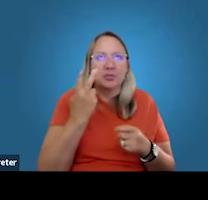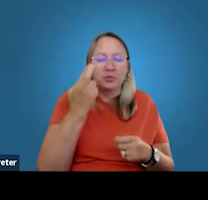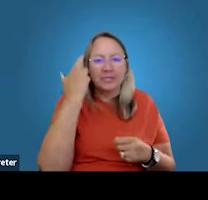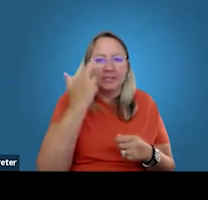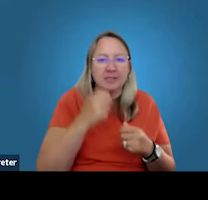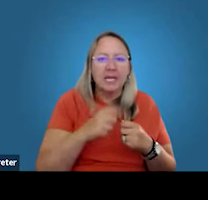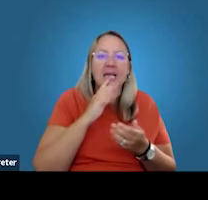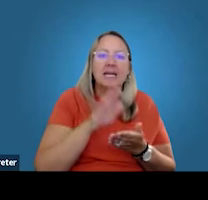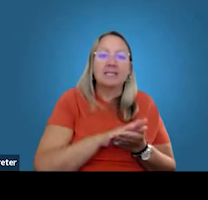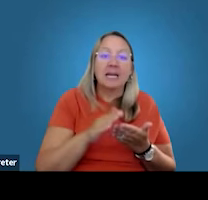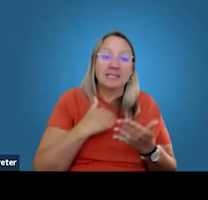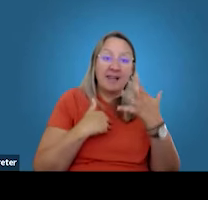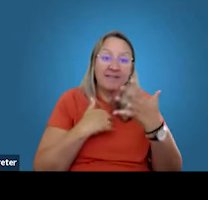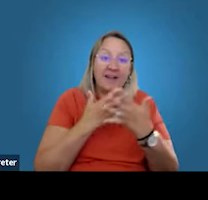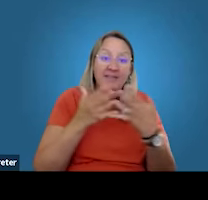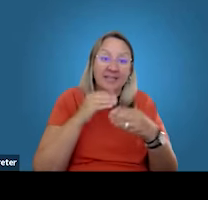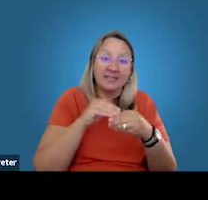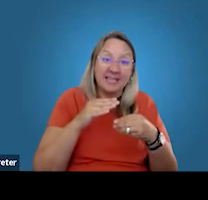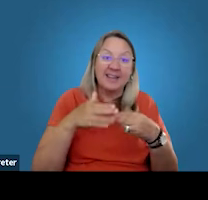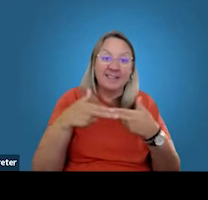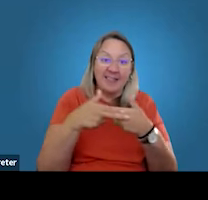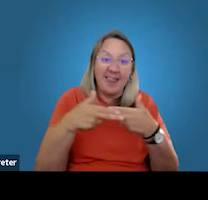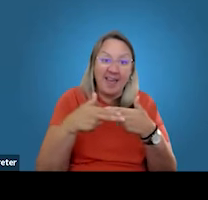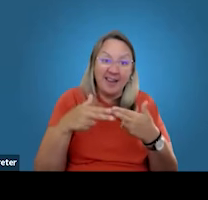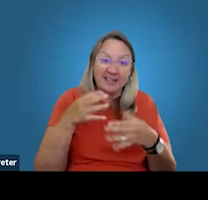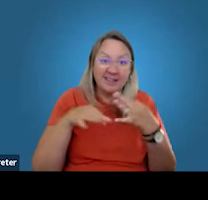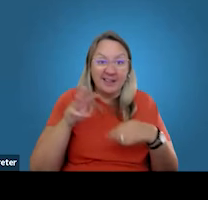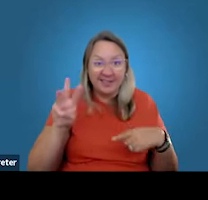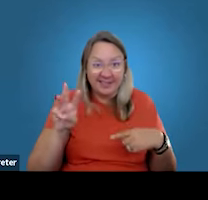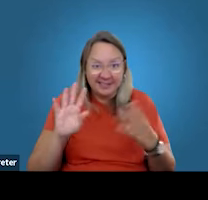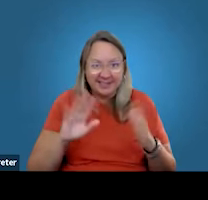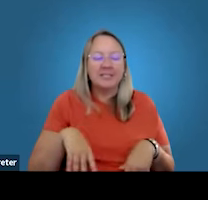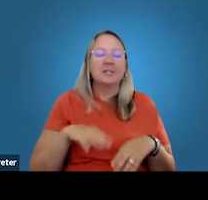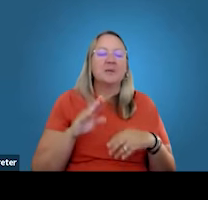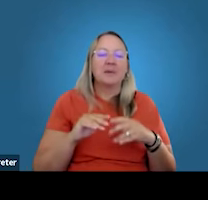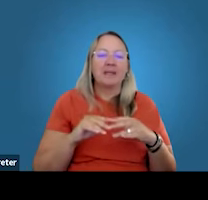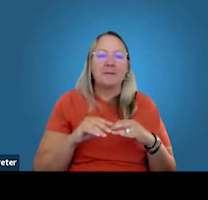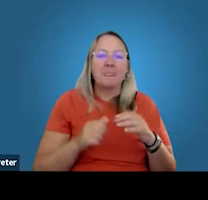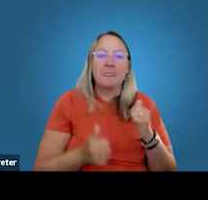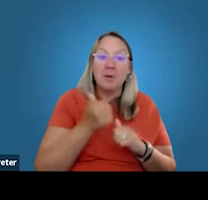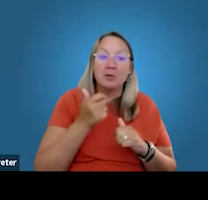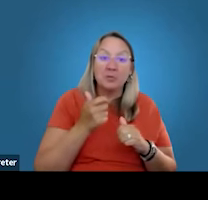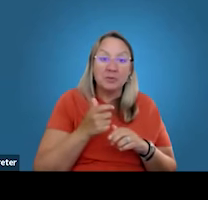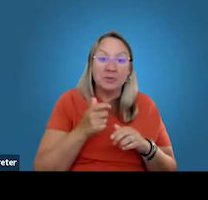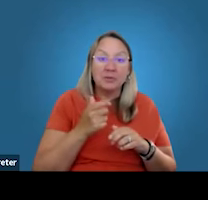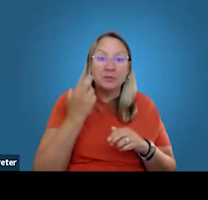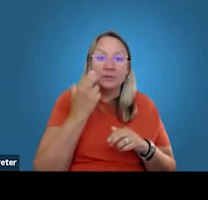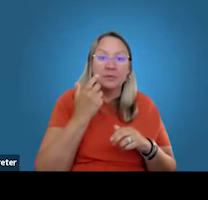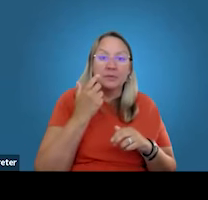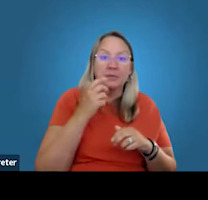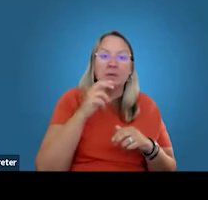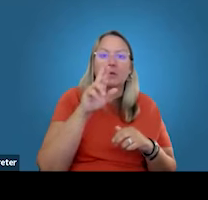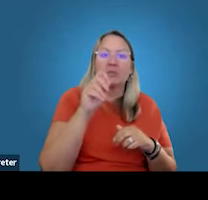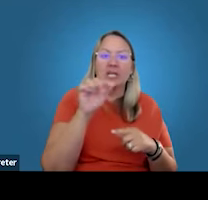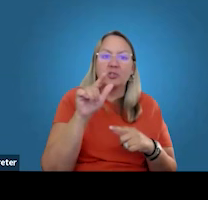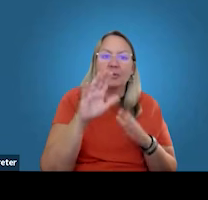One, it's very nice to have 5 things on a slide and not 6. It's just a symmetry to it. But the most important reason is that Rachel's character